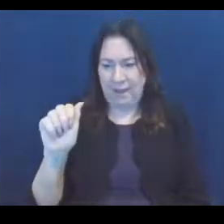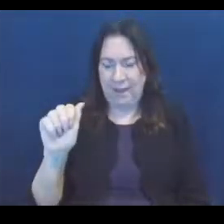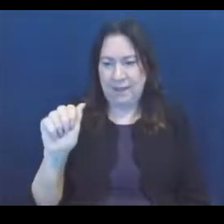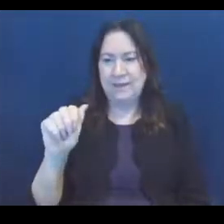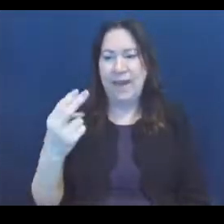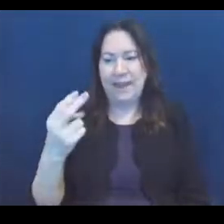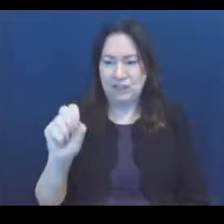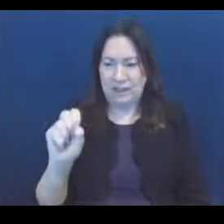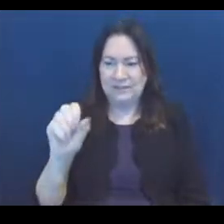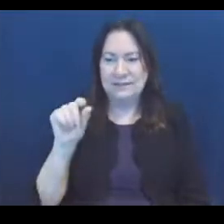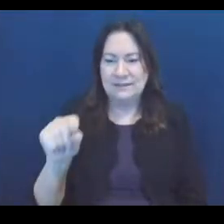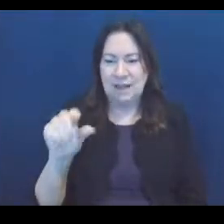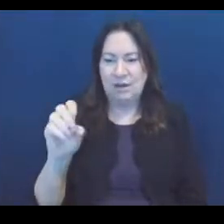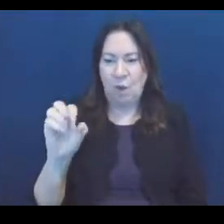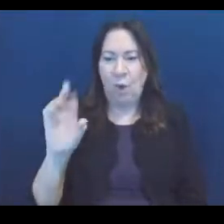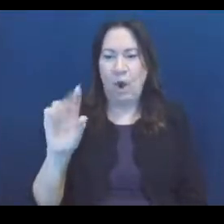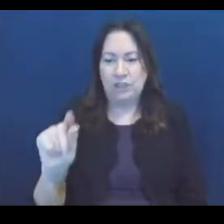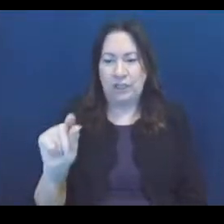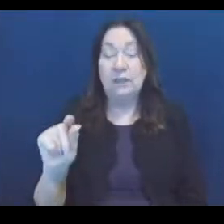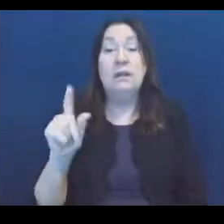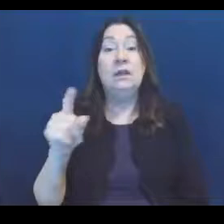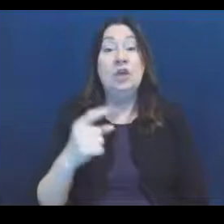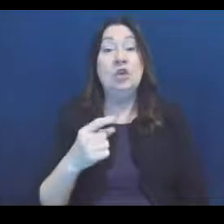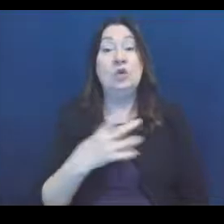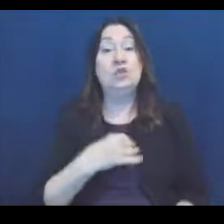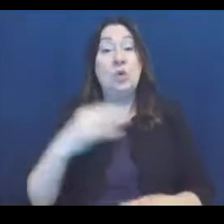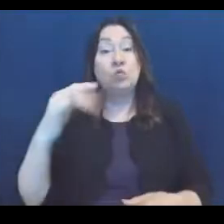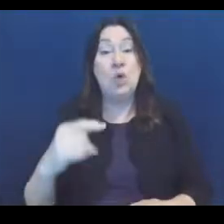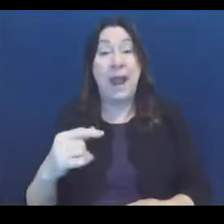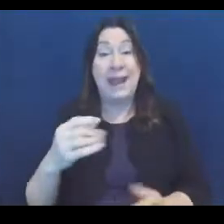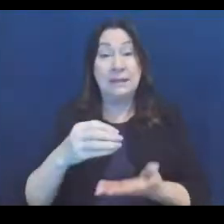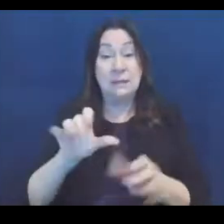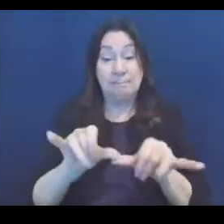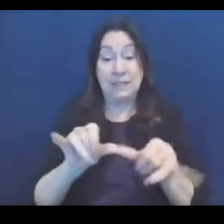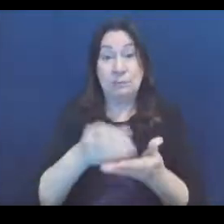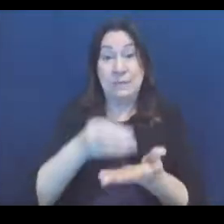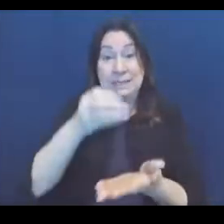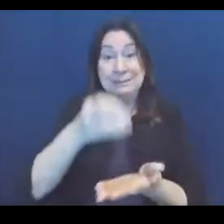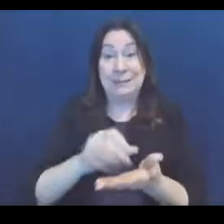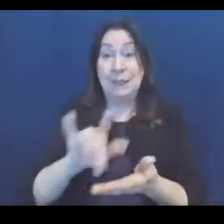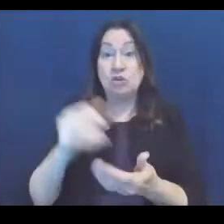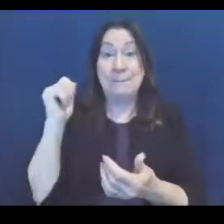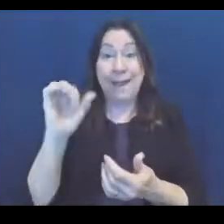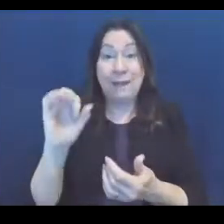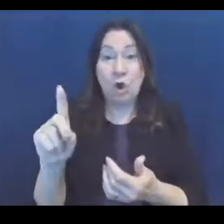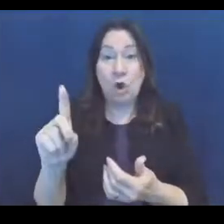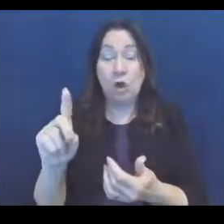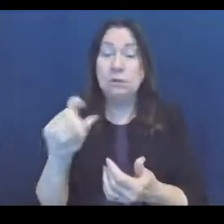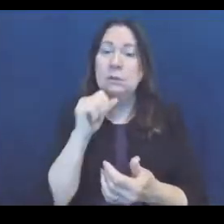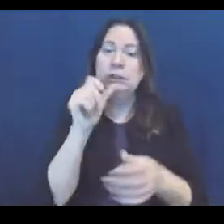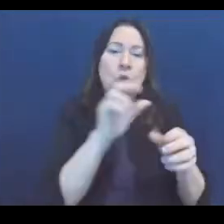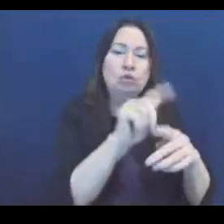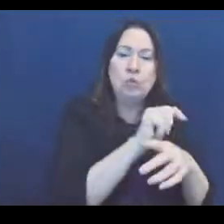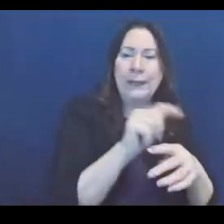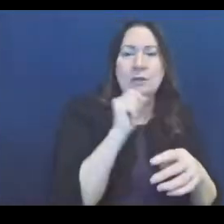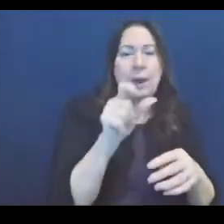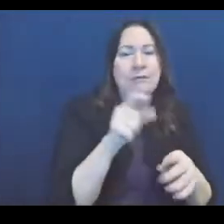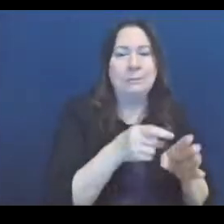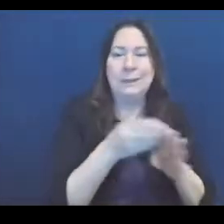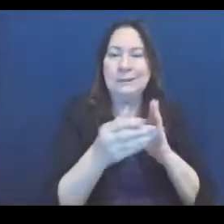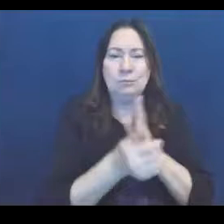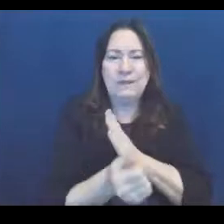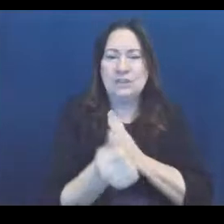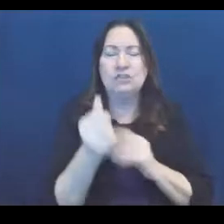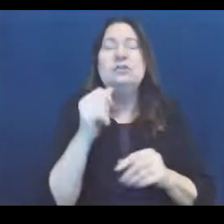COCORAHS.org. And that's where you can place a rain gauge in your backyard. And there's no training really with this at all. You don't have to be a professional meteorologist, but your observations